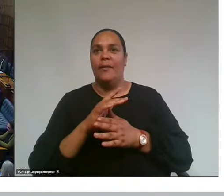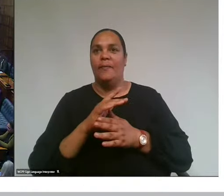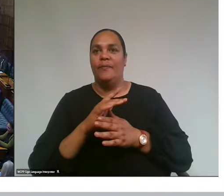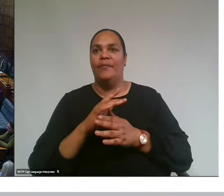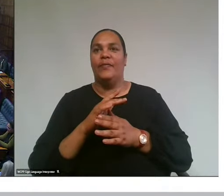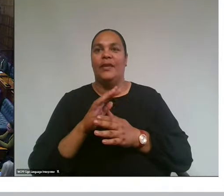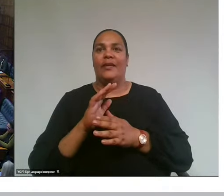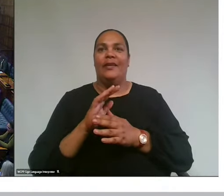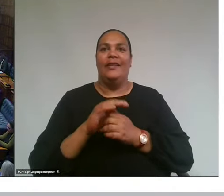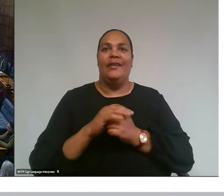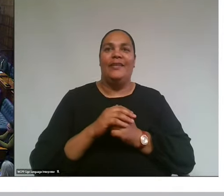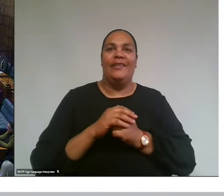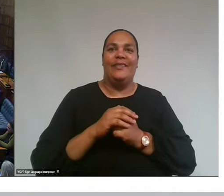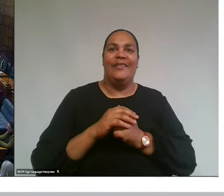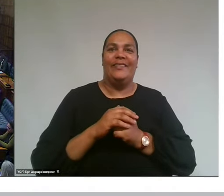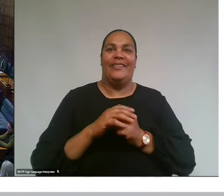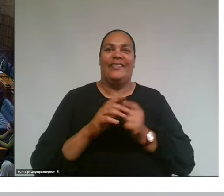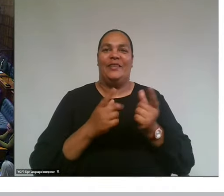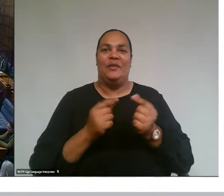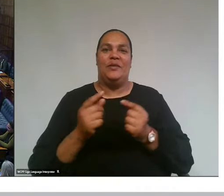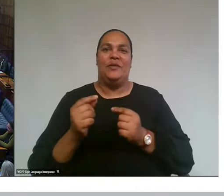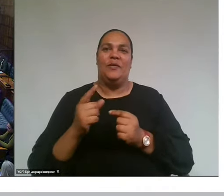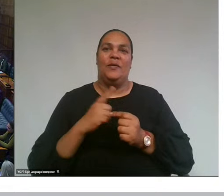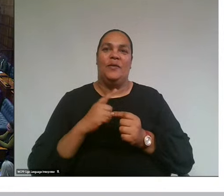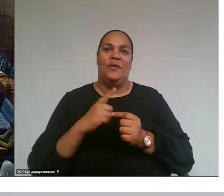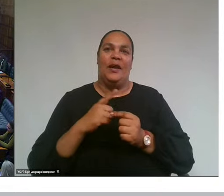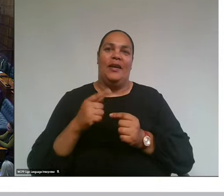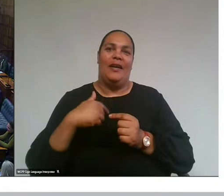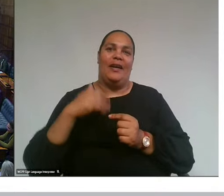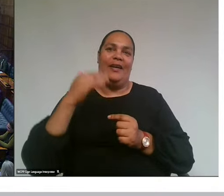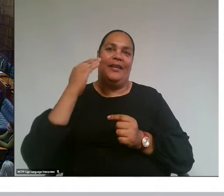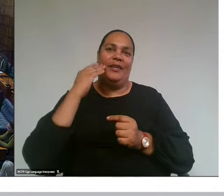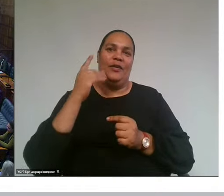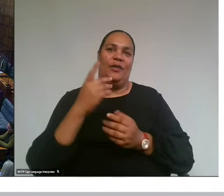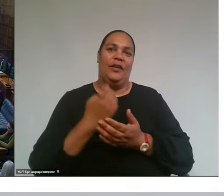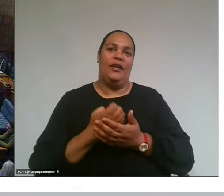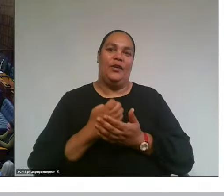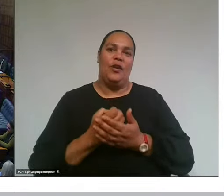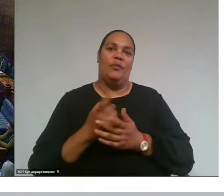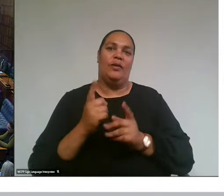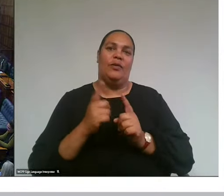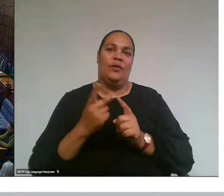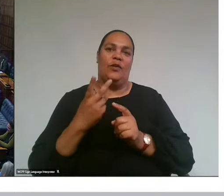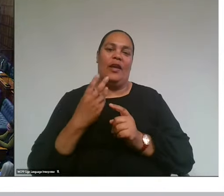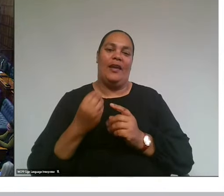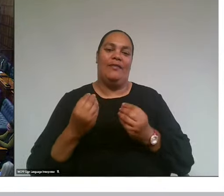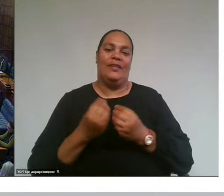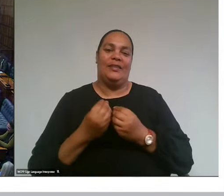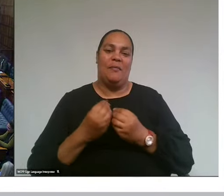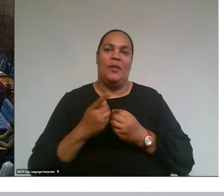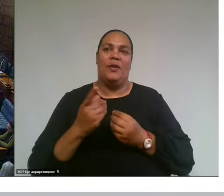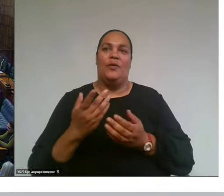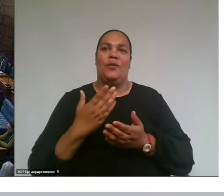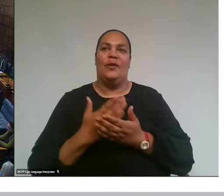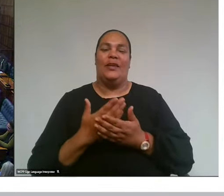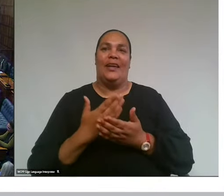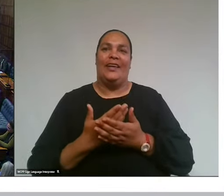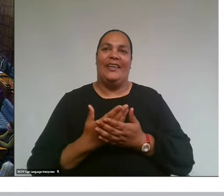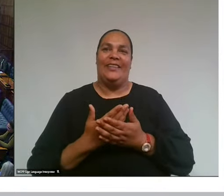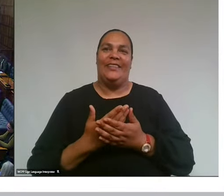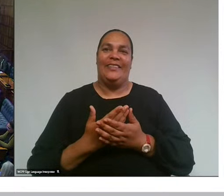realize fruit because I know in economics there's also something you you can